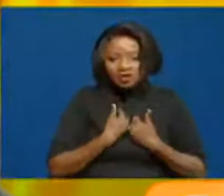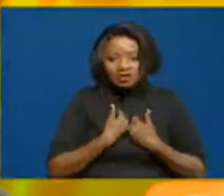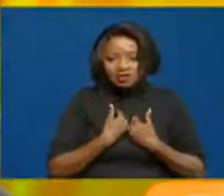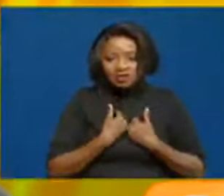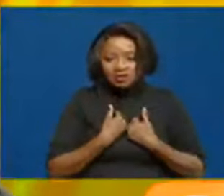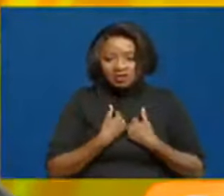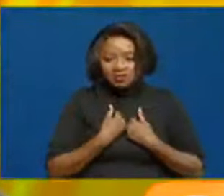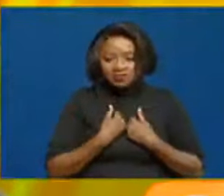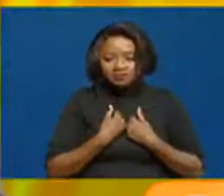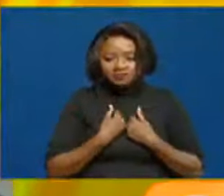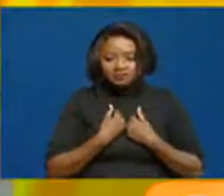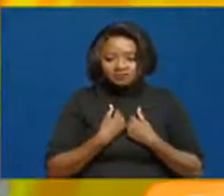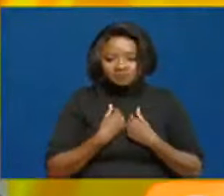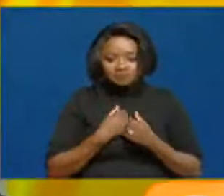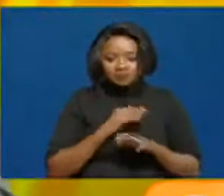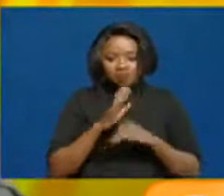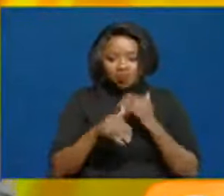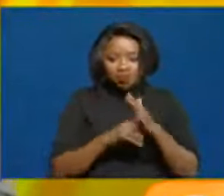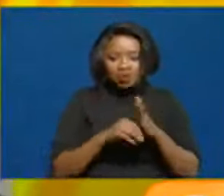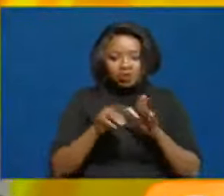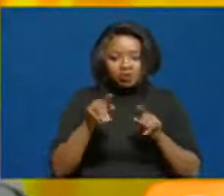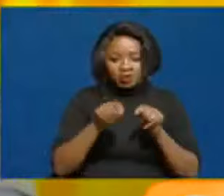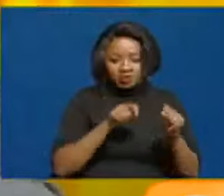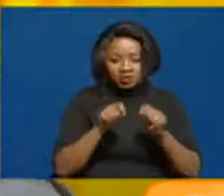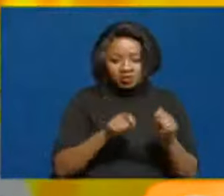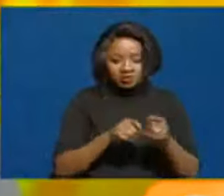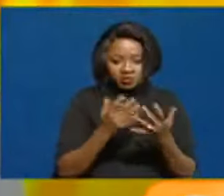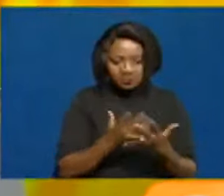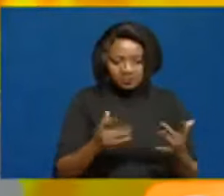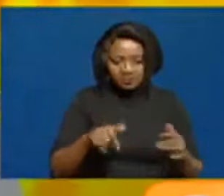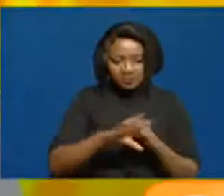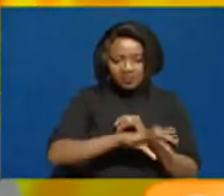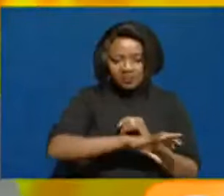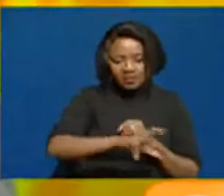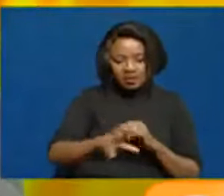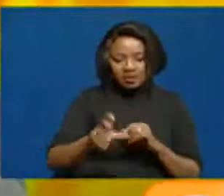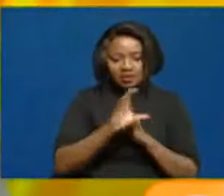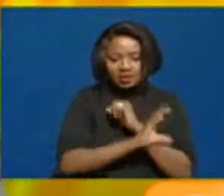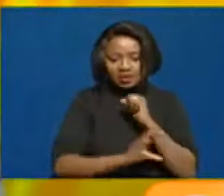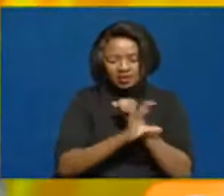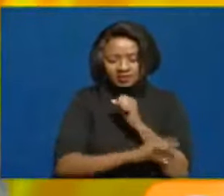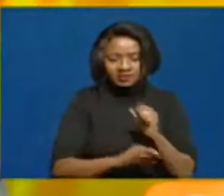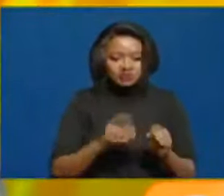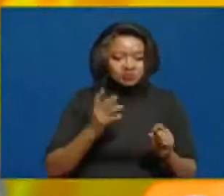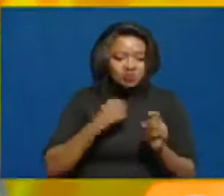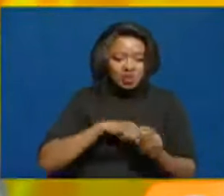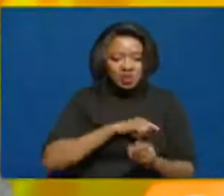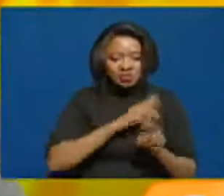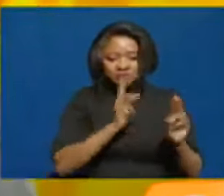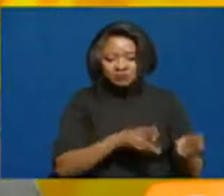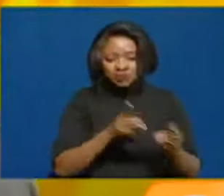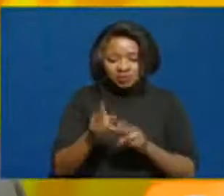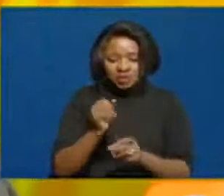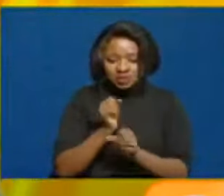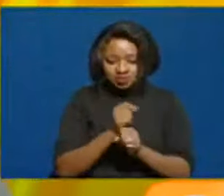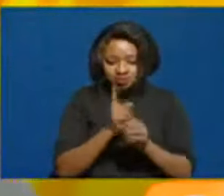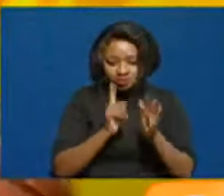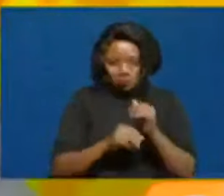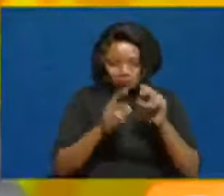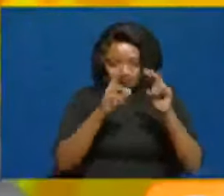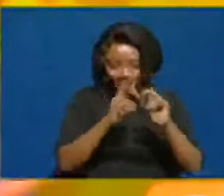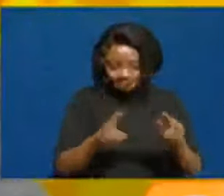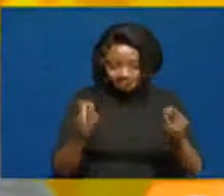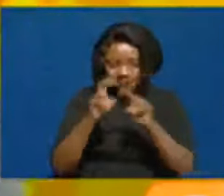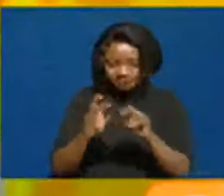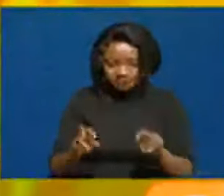an inventory of all regulated facilities in the county and all over in the country. So we usually do spot check and inspect